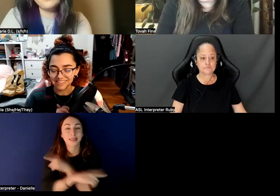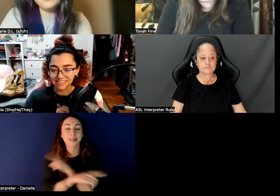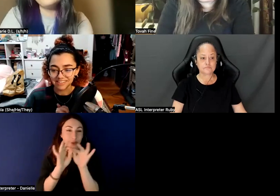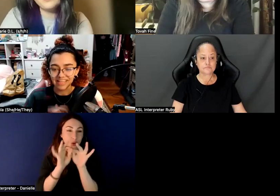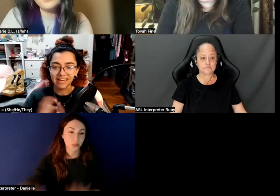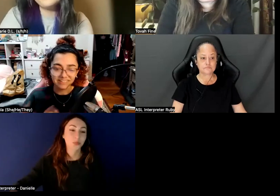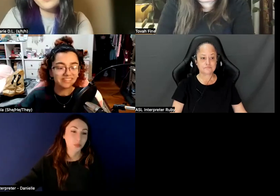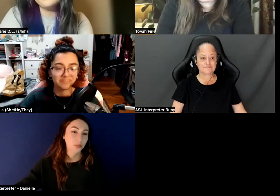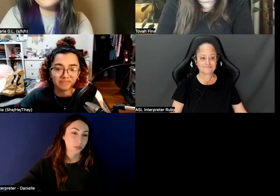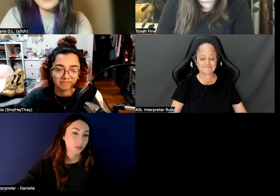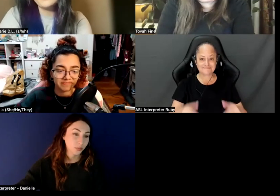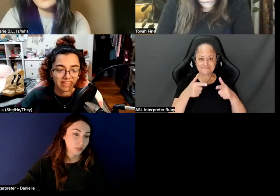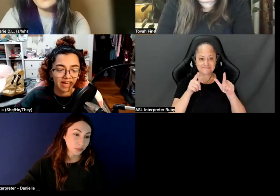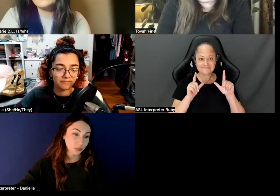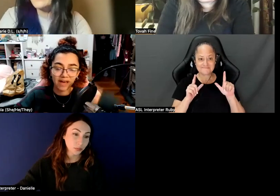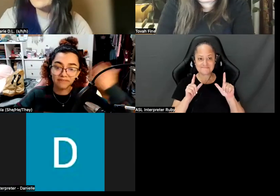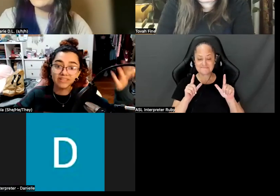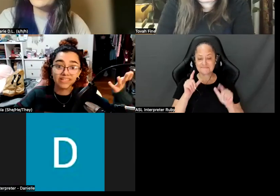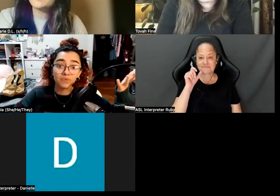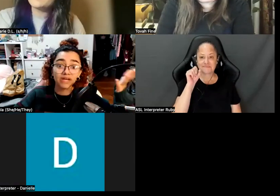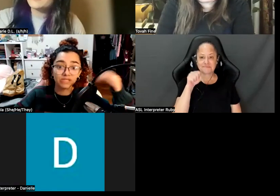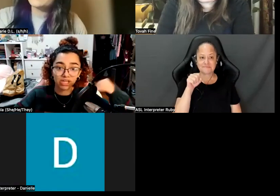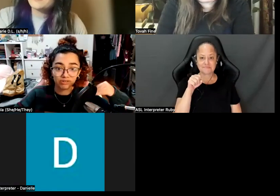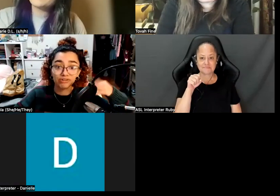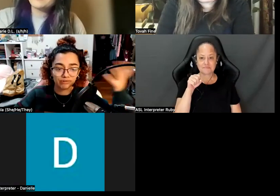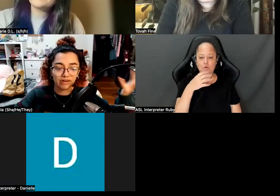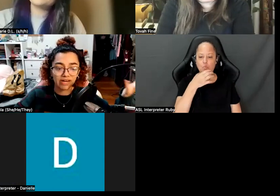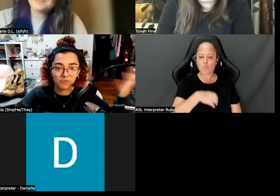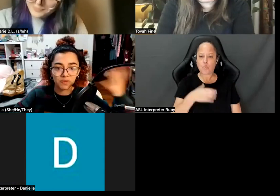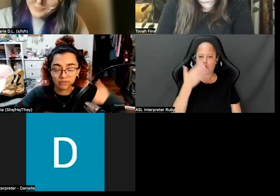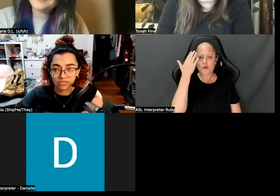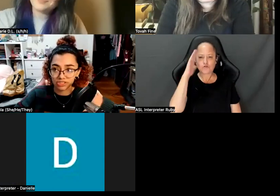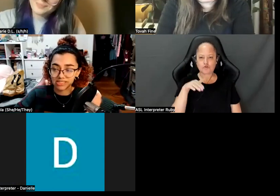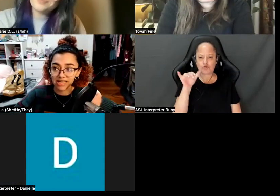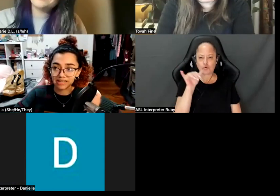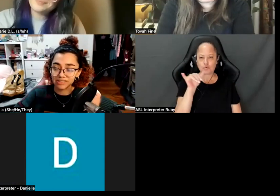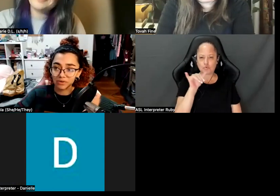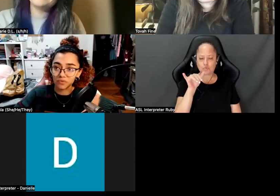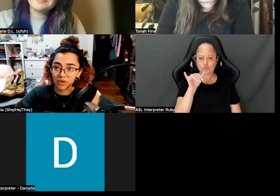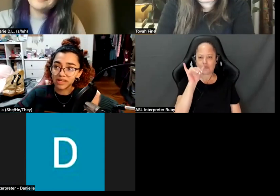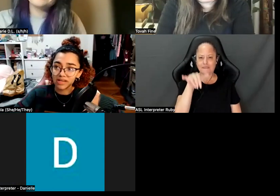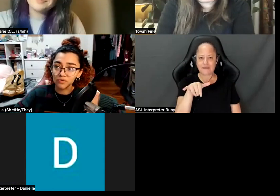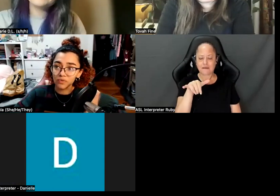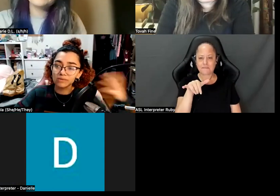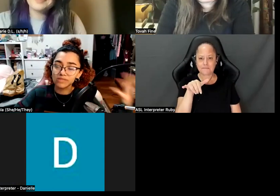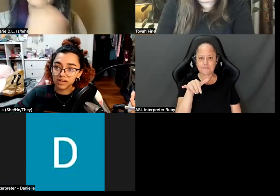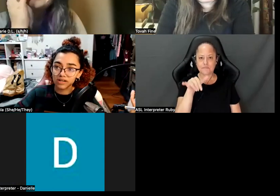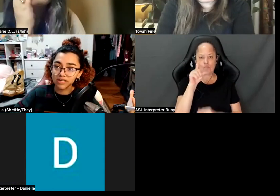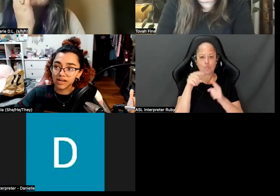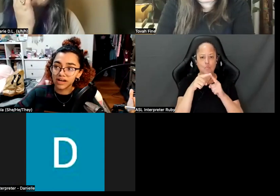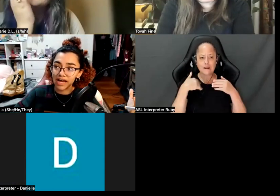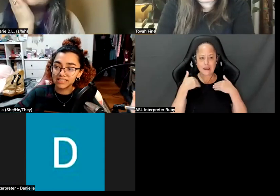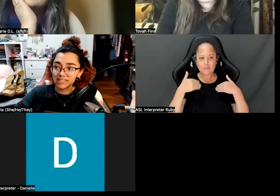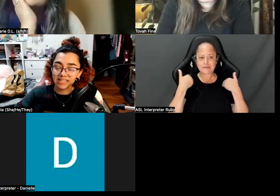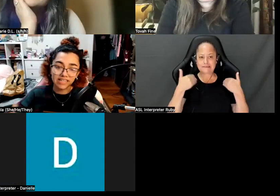And yeah. That- Yeah, I feel like that's what I wish I knew as well, was just that, you know, when I was